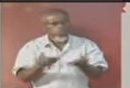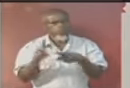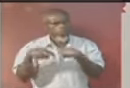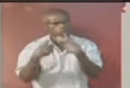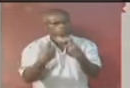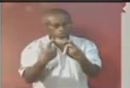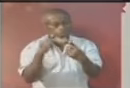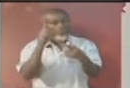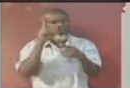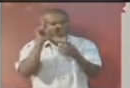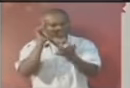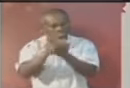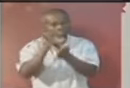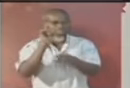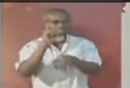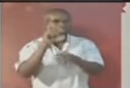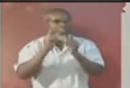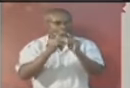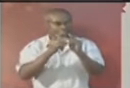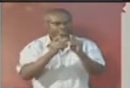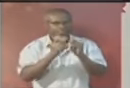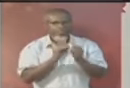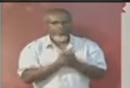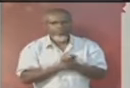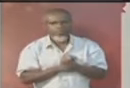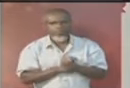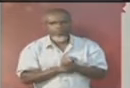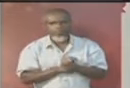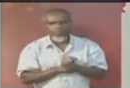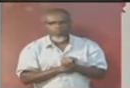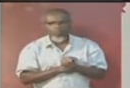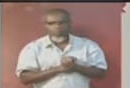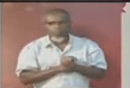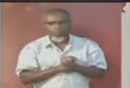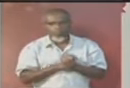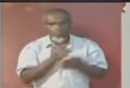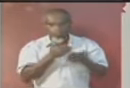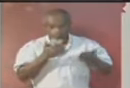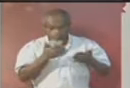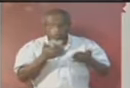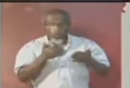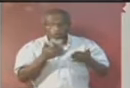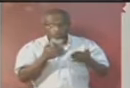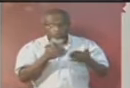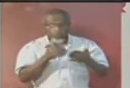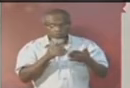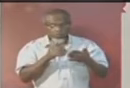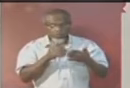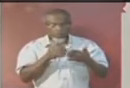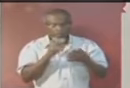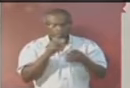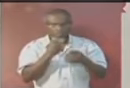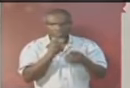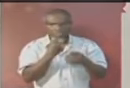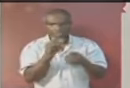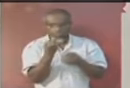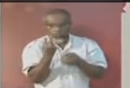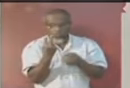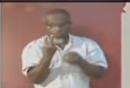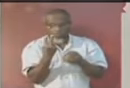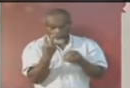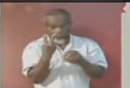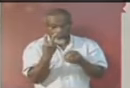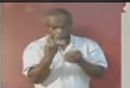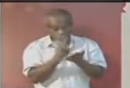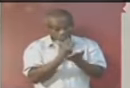that there was a shift. So our initial time would have been closer to the 12-week time, some between 10 and 12 weeks. So we're trying